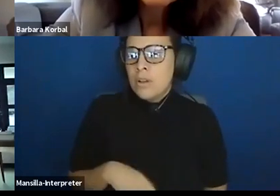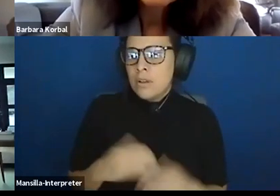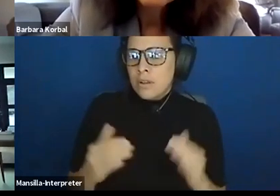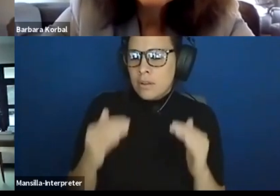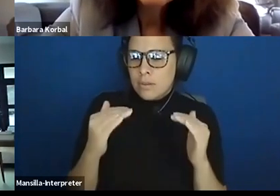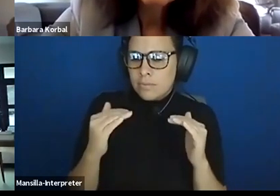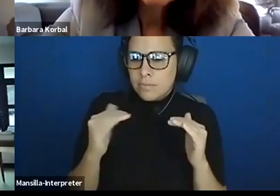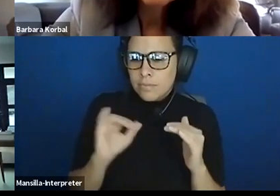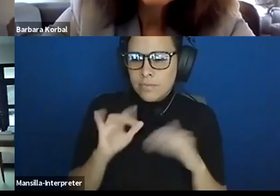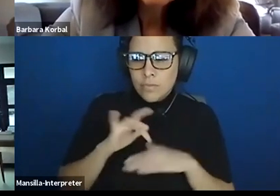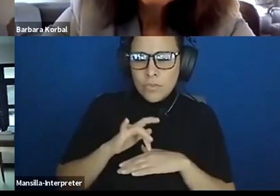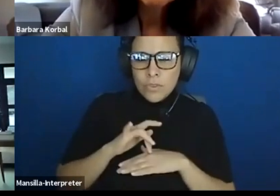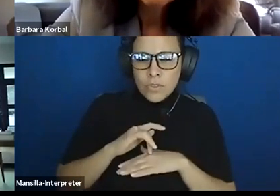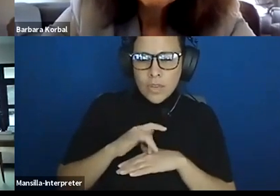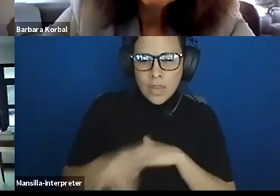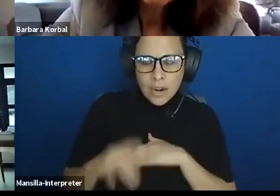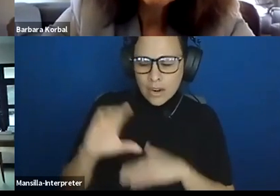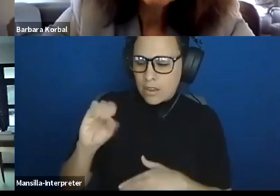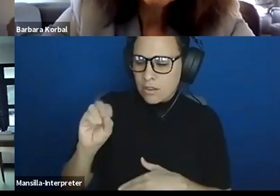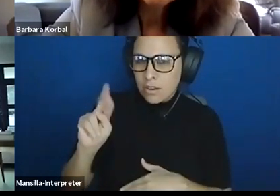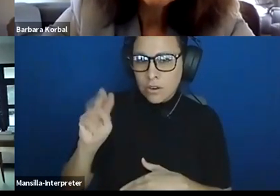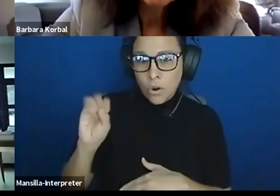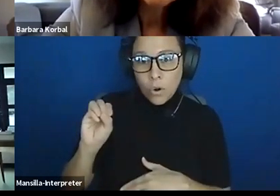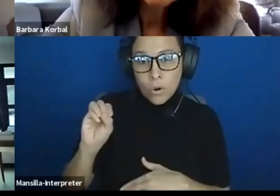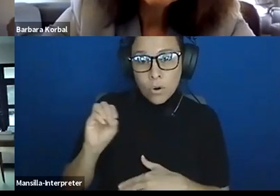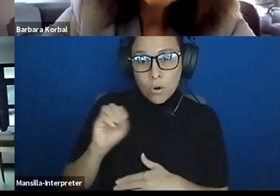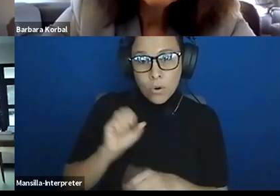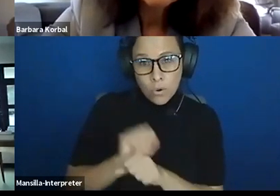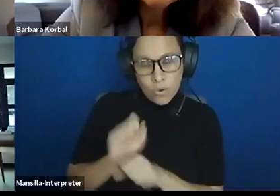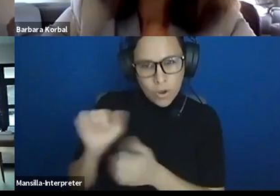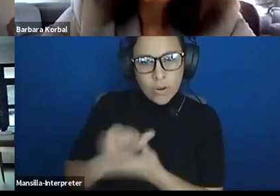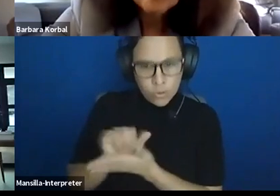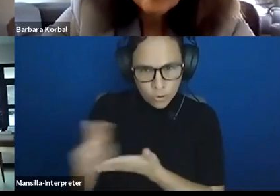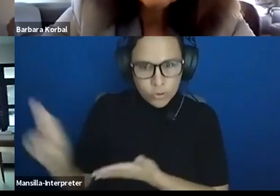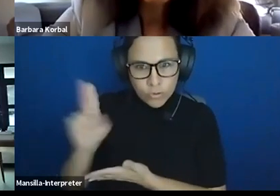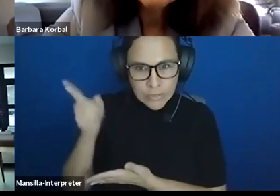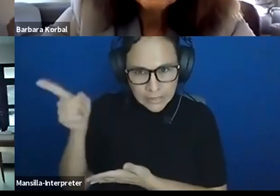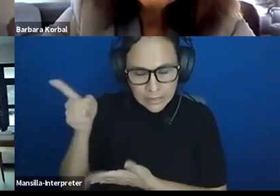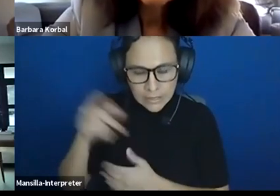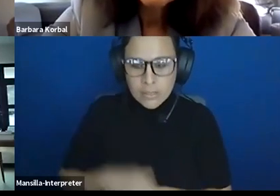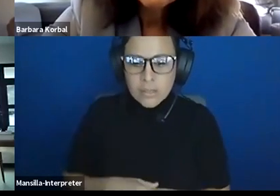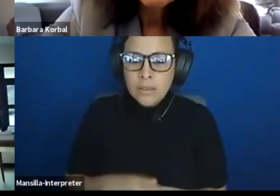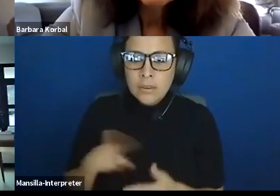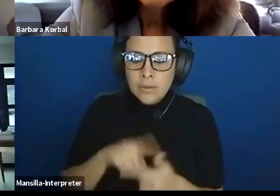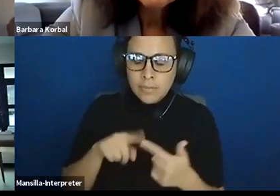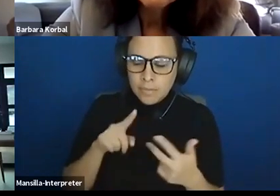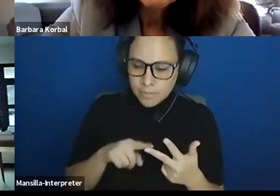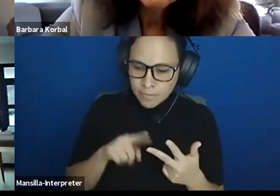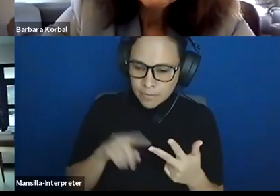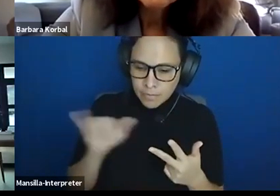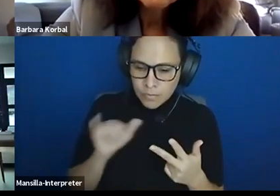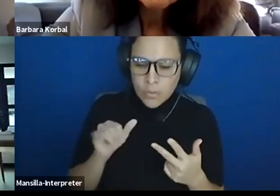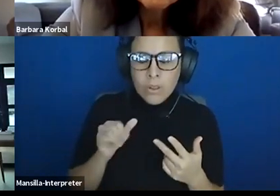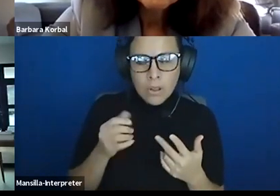Some of the early El Cuaderno materials are at New York University. And of course, there's quite a